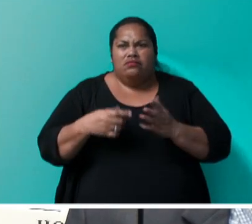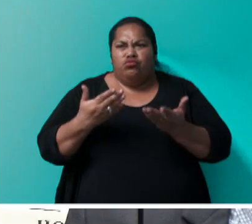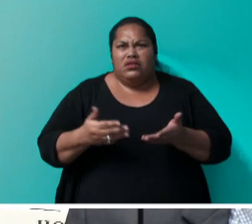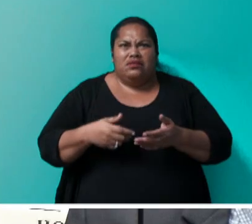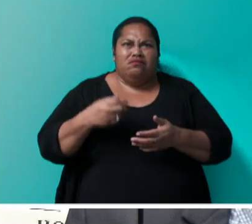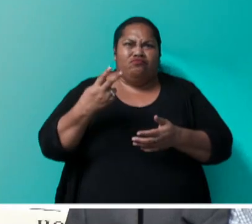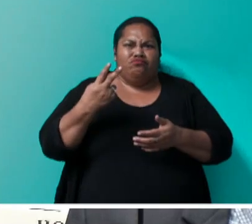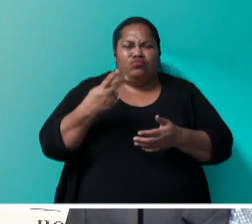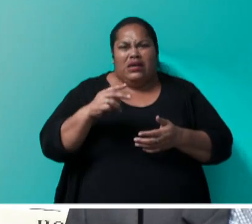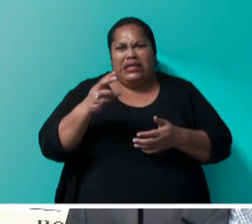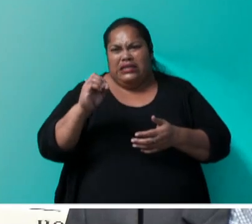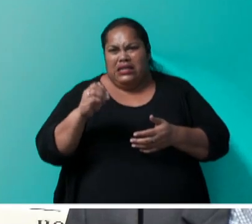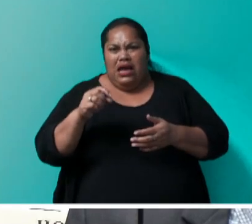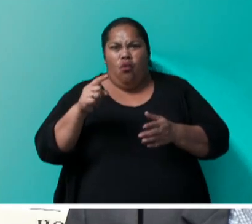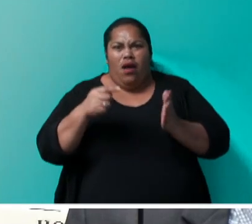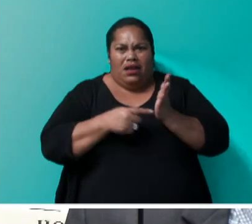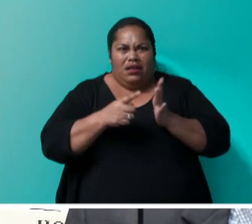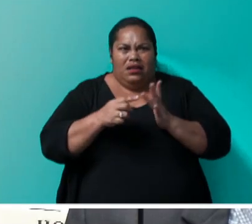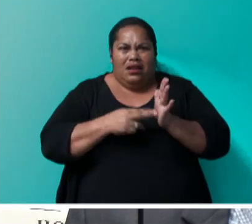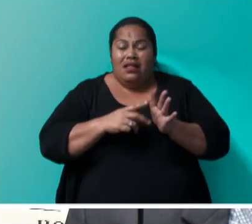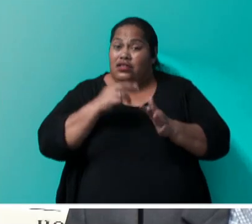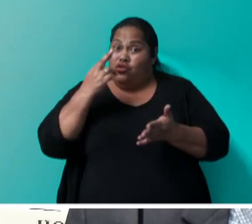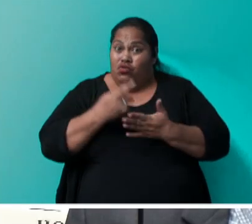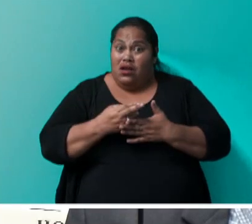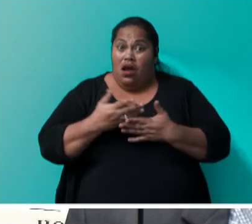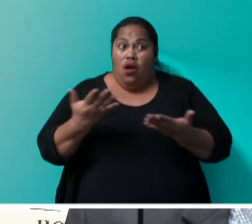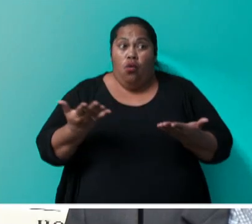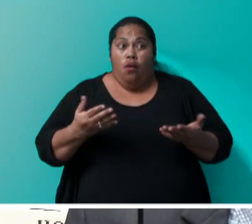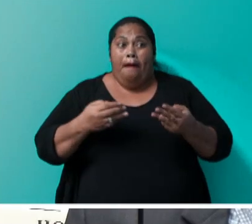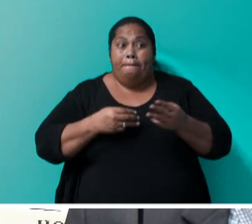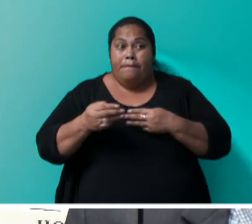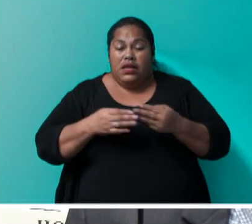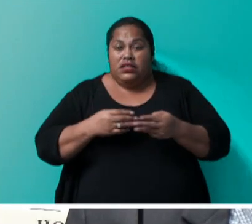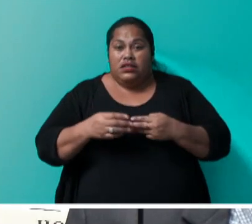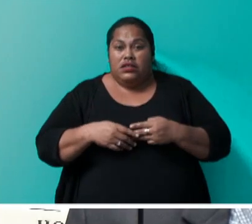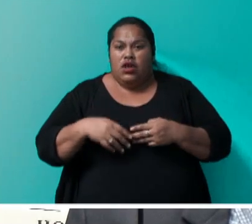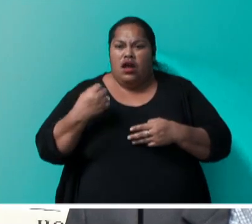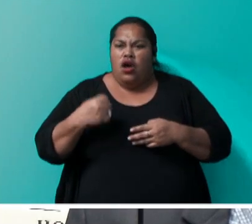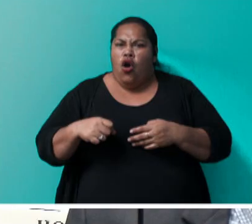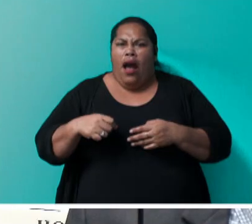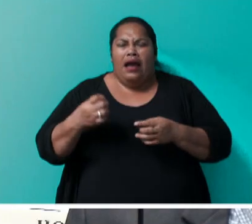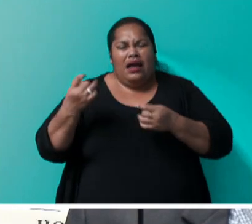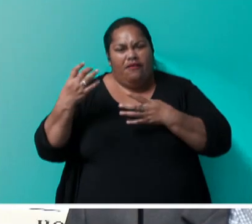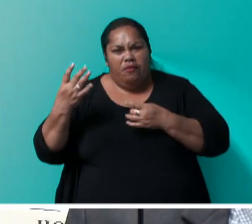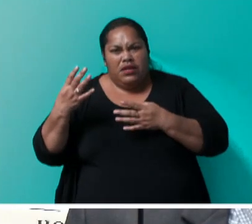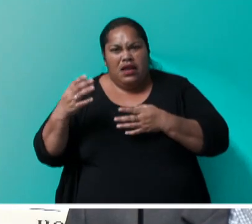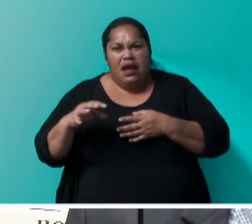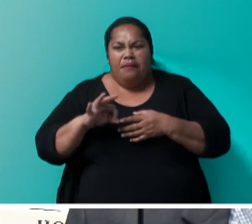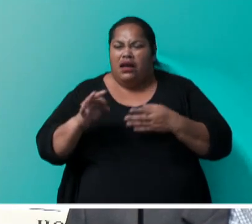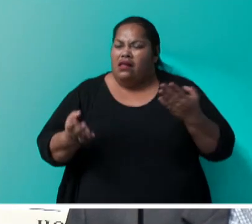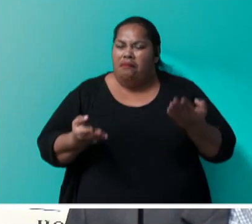Mr. Speaker, this is the reality of the industry where we are managing. Nowhere in commercial viability must be balanced with